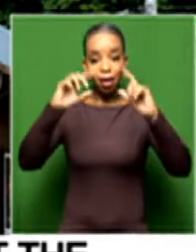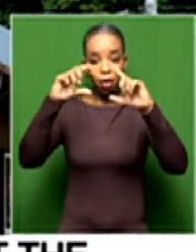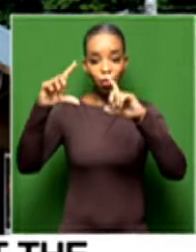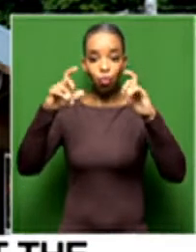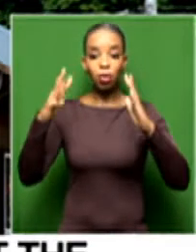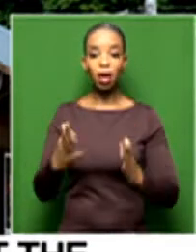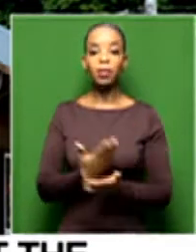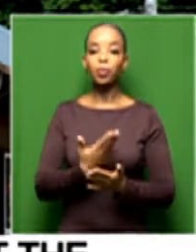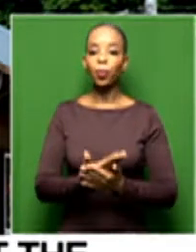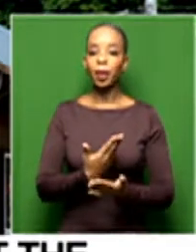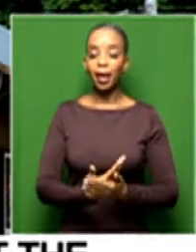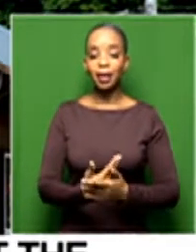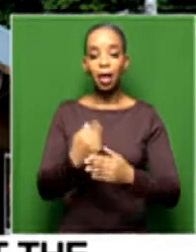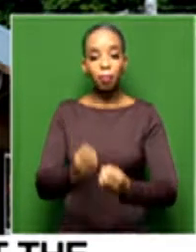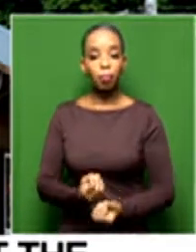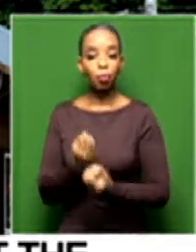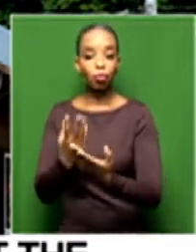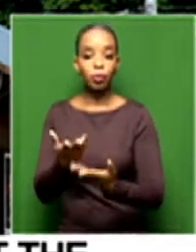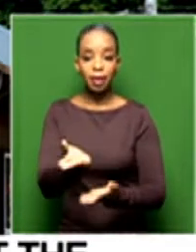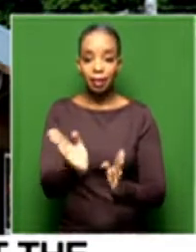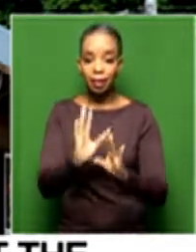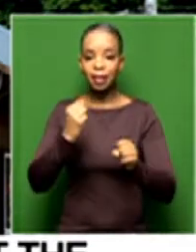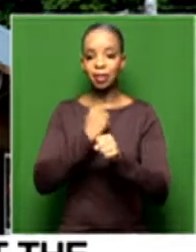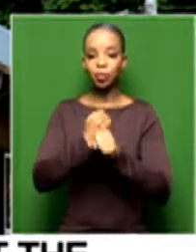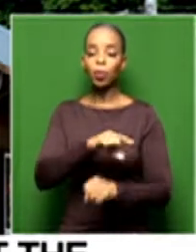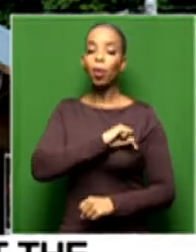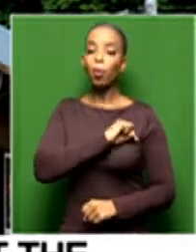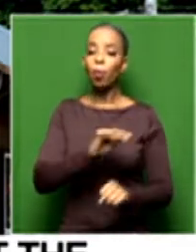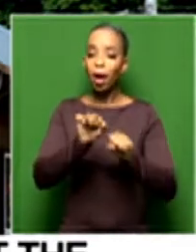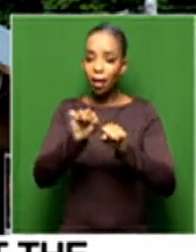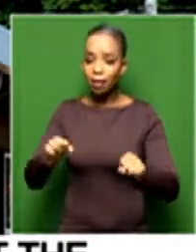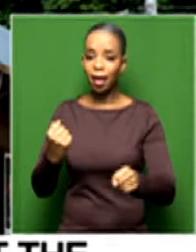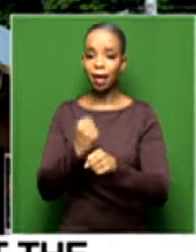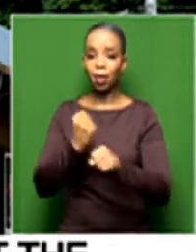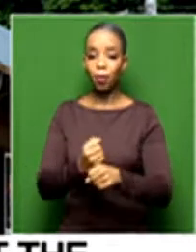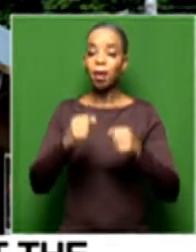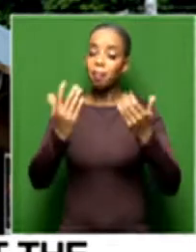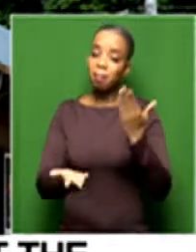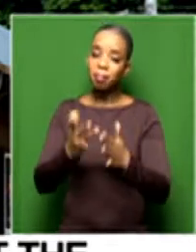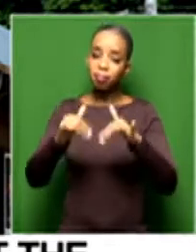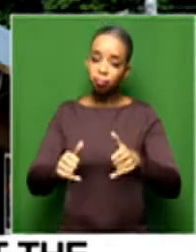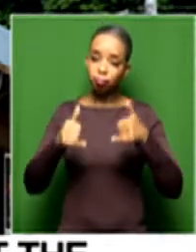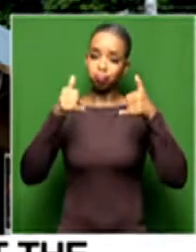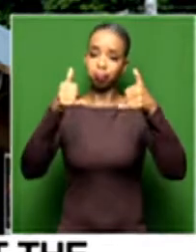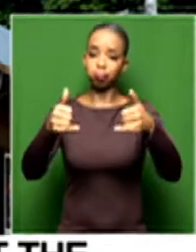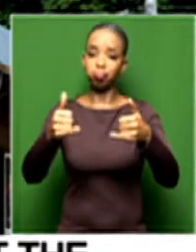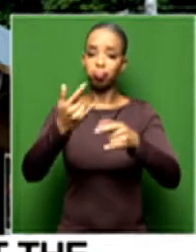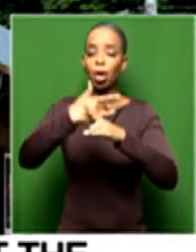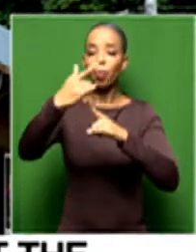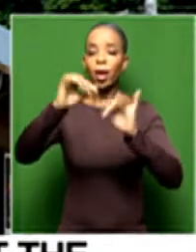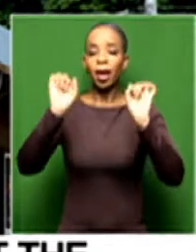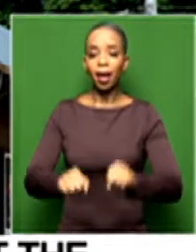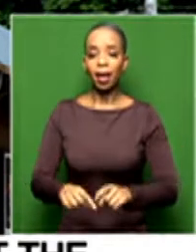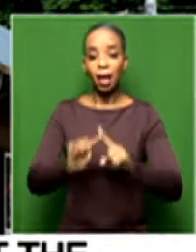And these works actually have launched their careers and made them to be award-winning photographers. But more importantly for